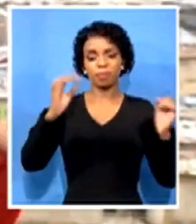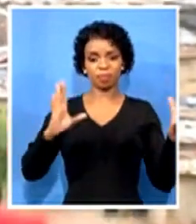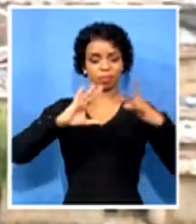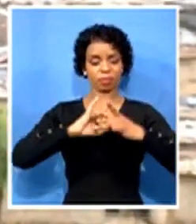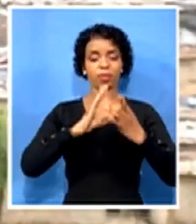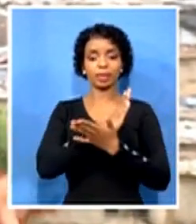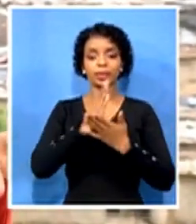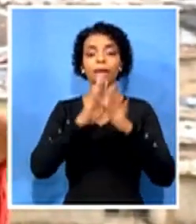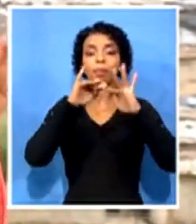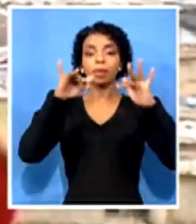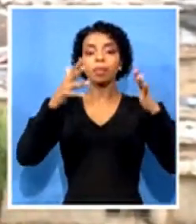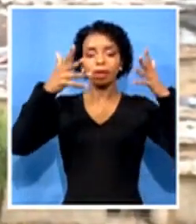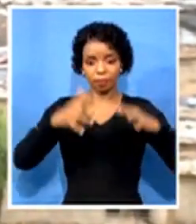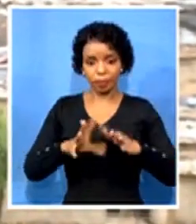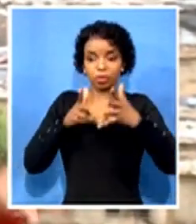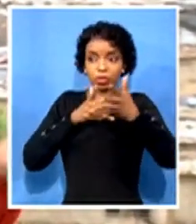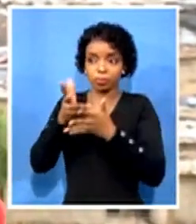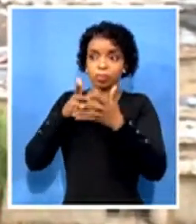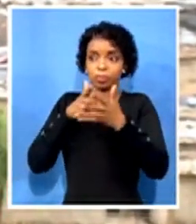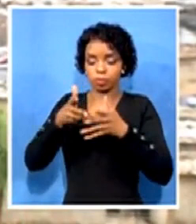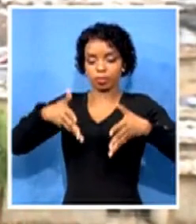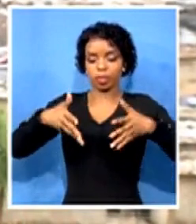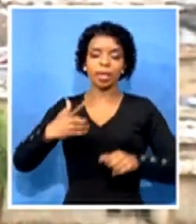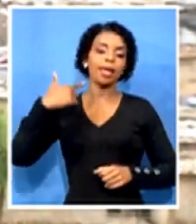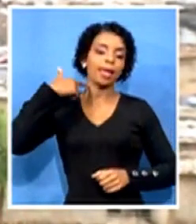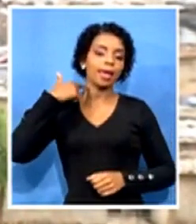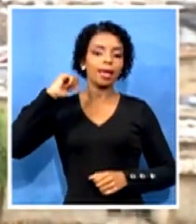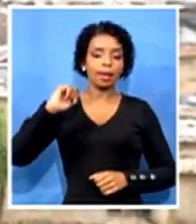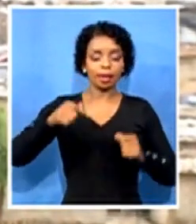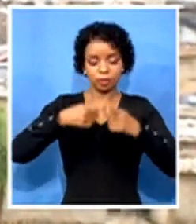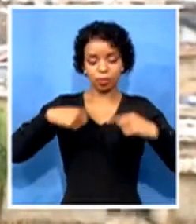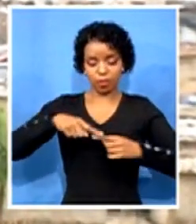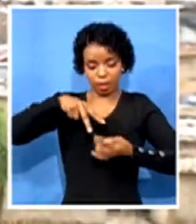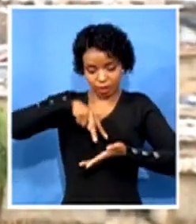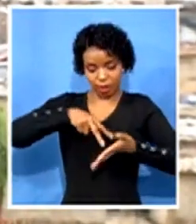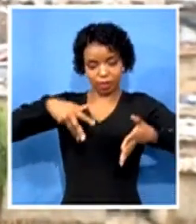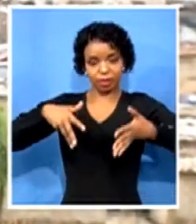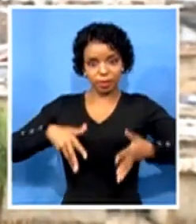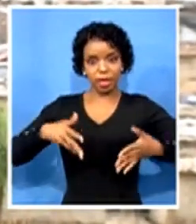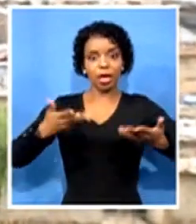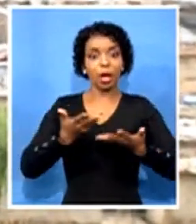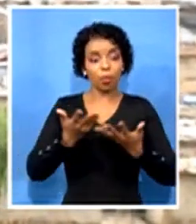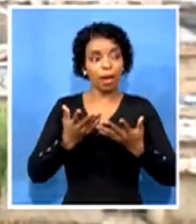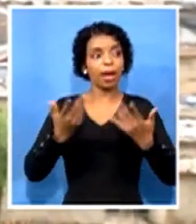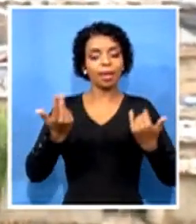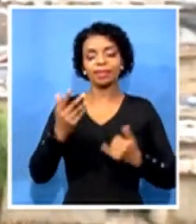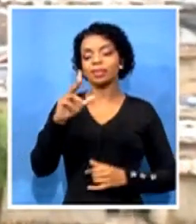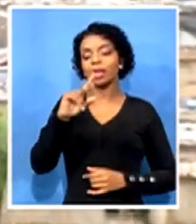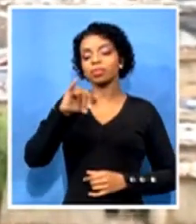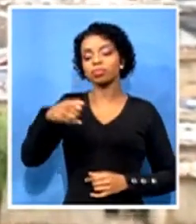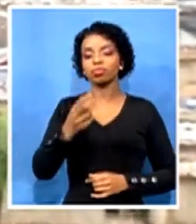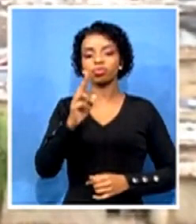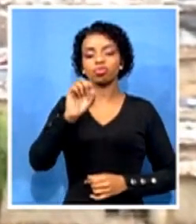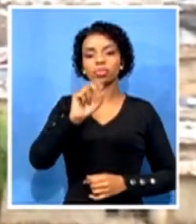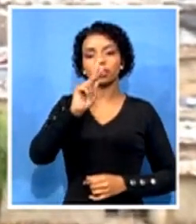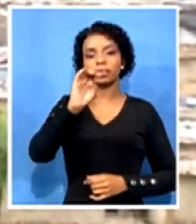in Alex. We're standing right by the banks of the Yuske River. And you can understand that this particular